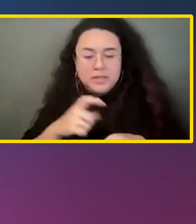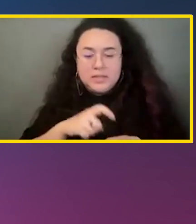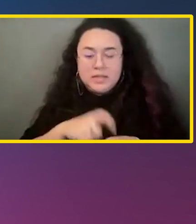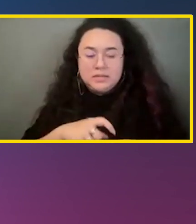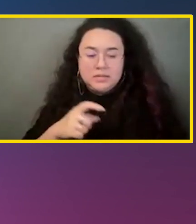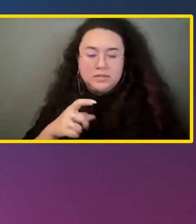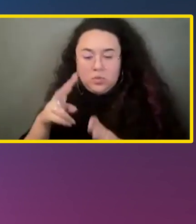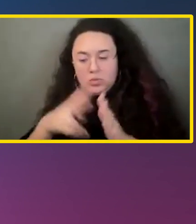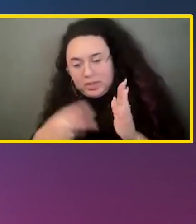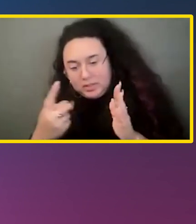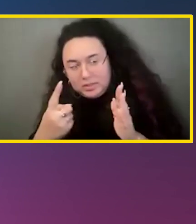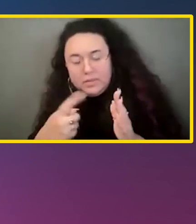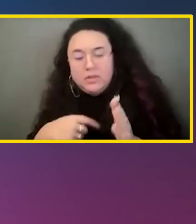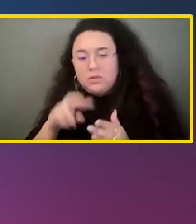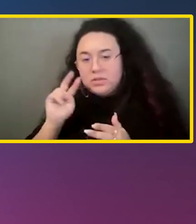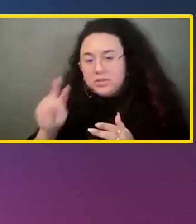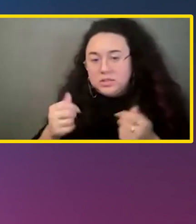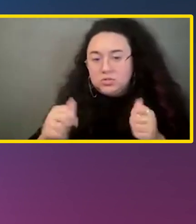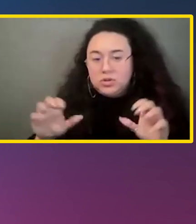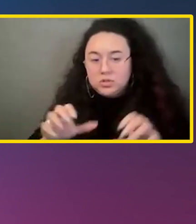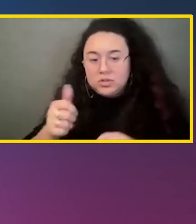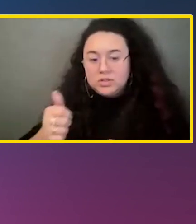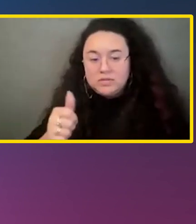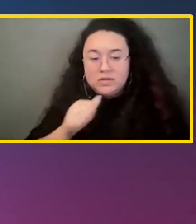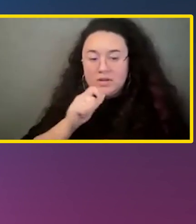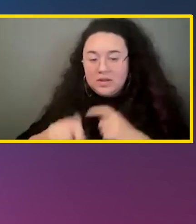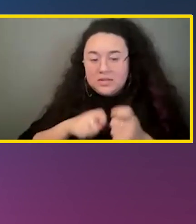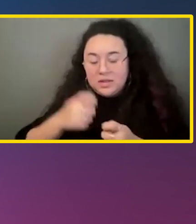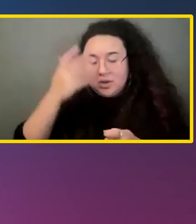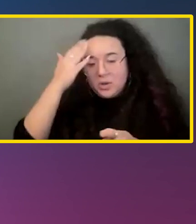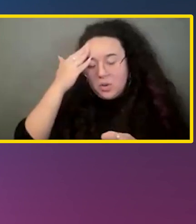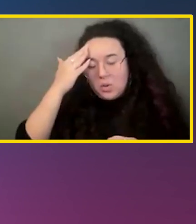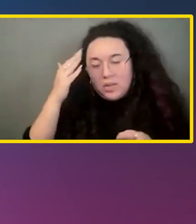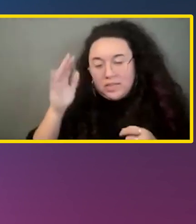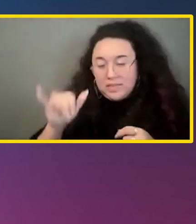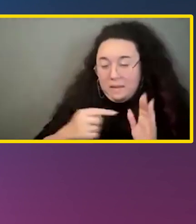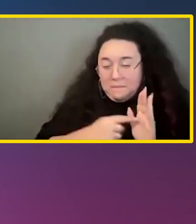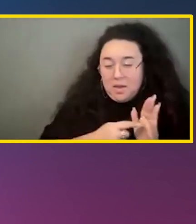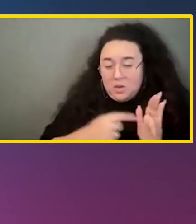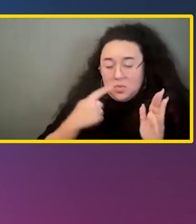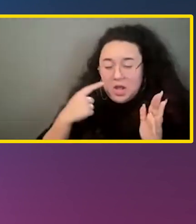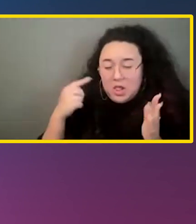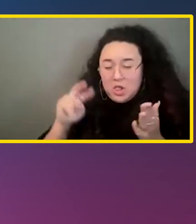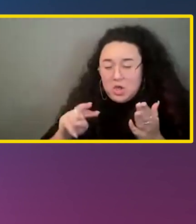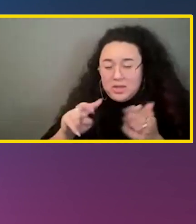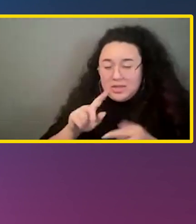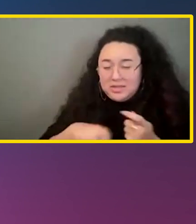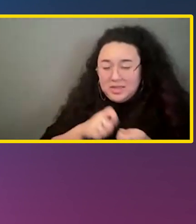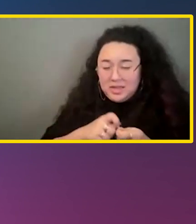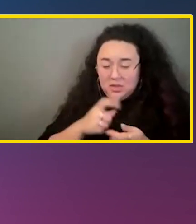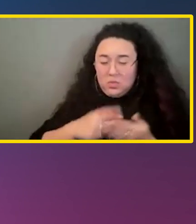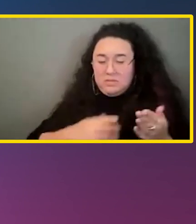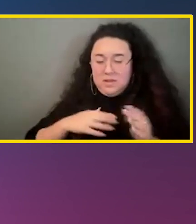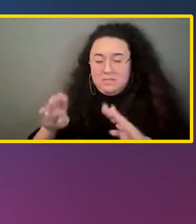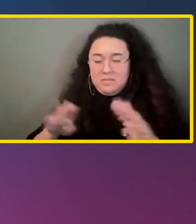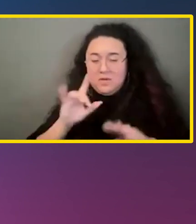when you might read something or see it and want to try to do it, and you don't exactly know, is that model that I looked at exactly what my behavior